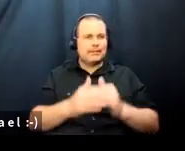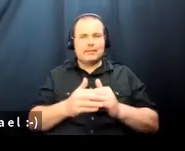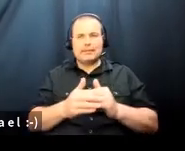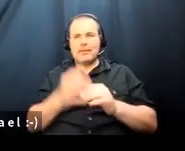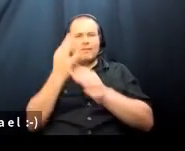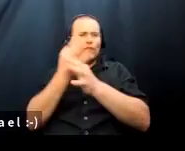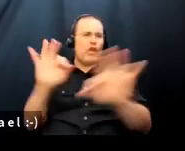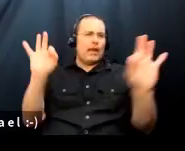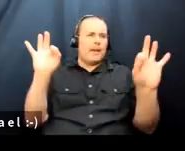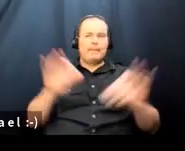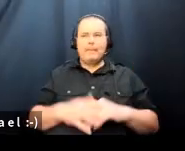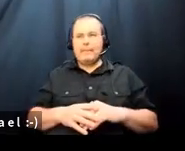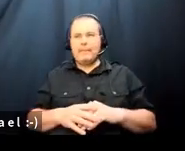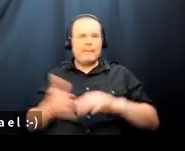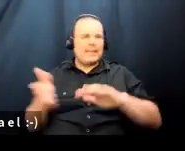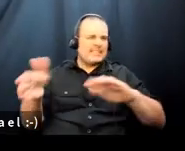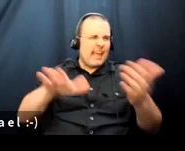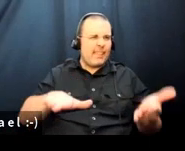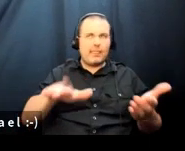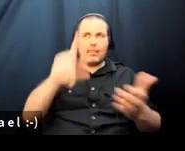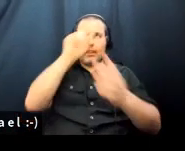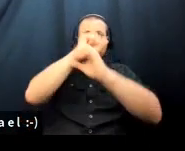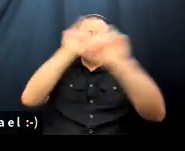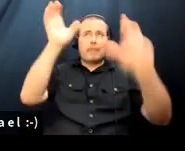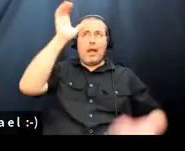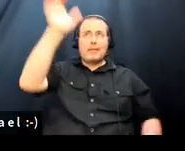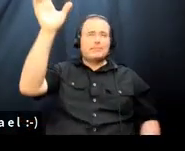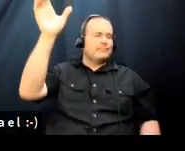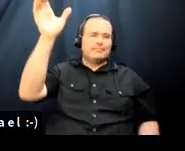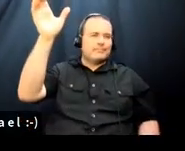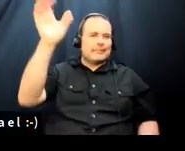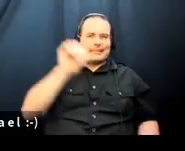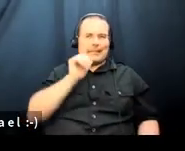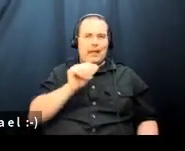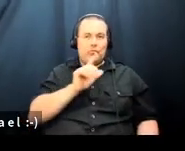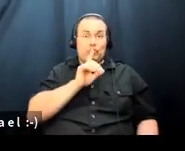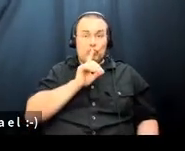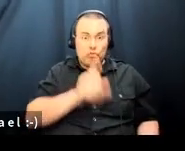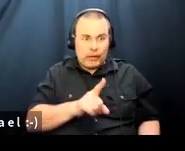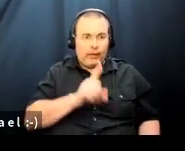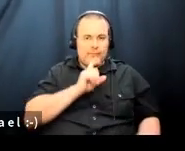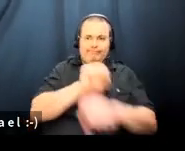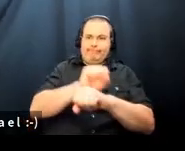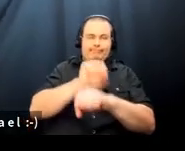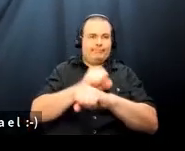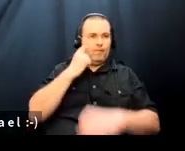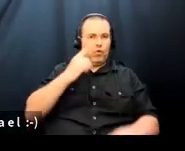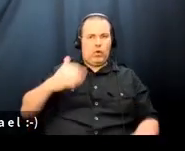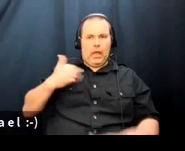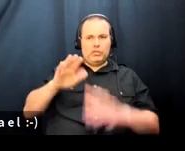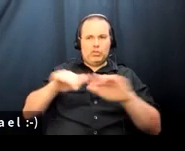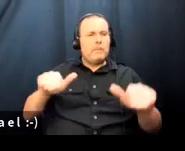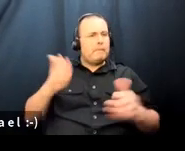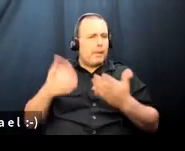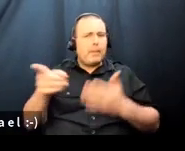death are not real to young children. They may get that the person hasn't